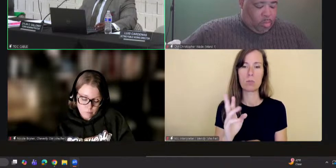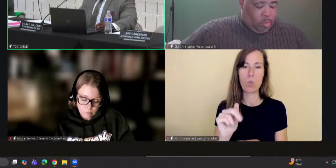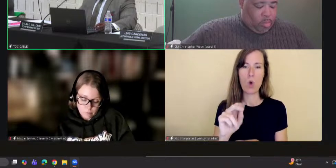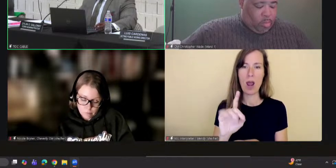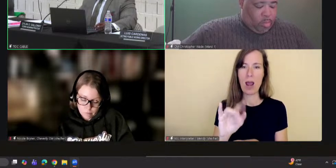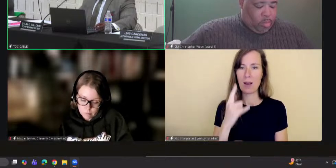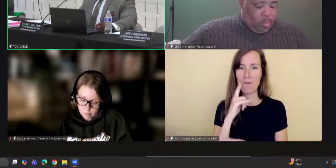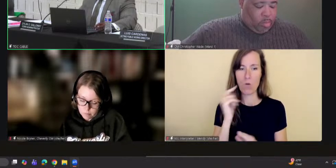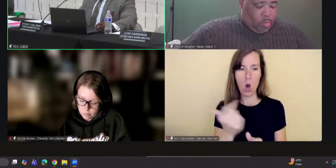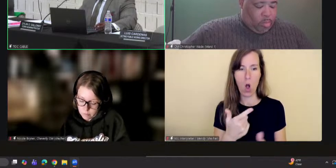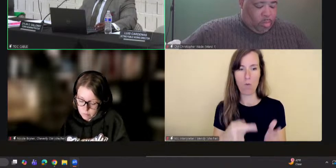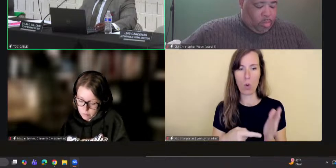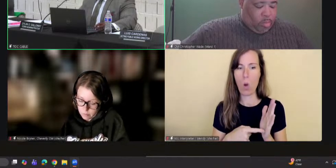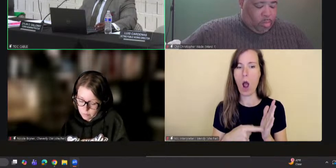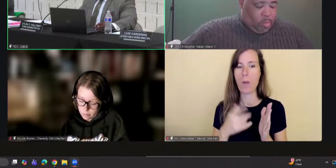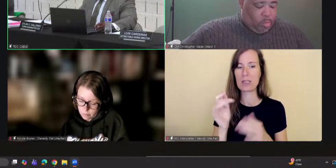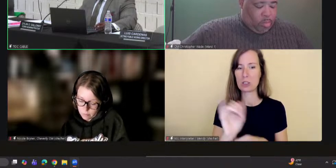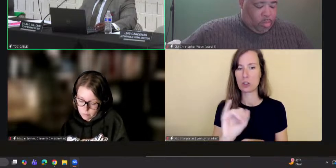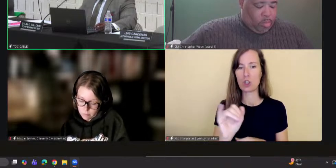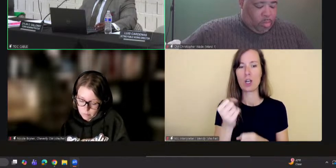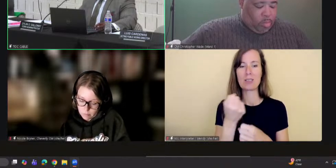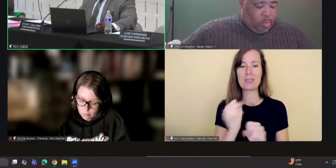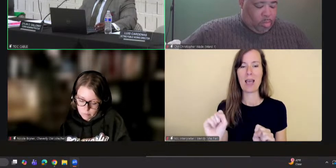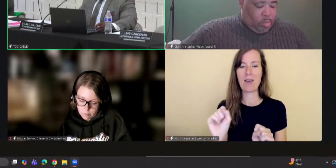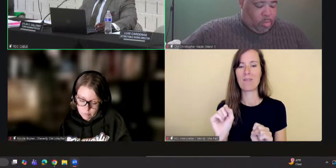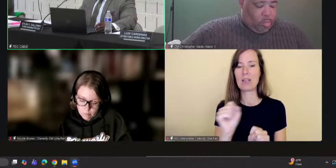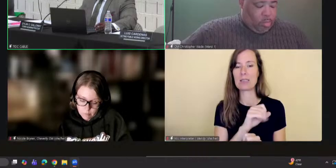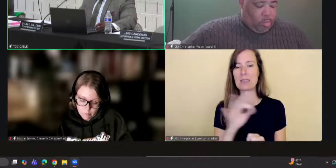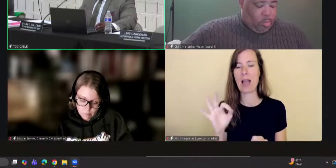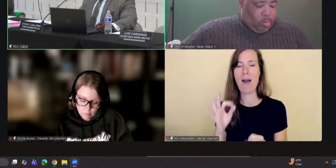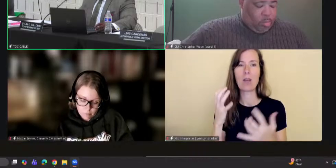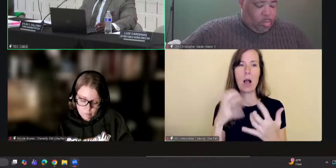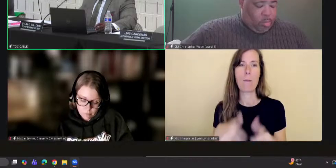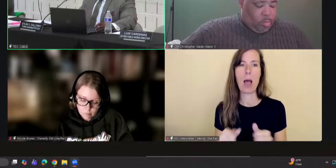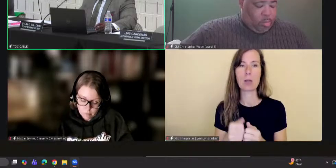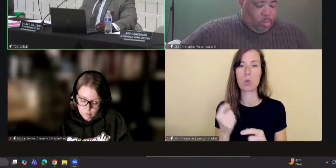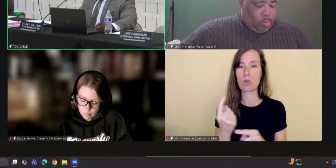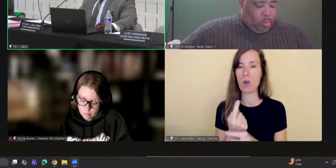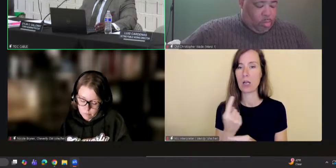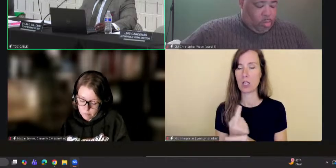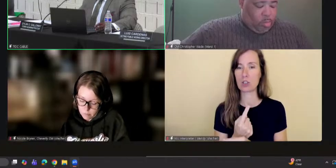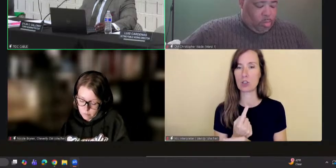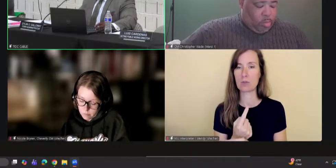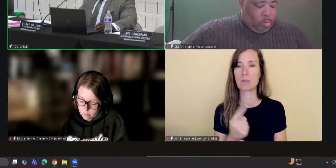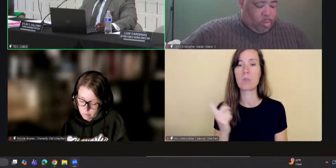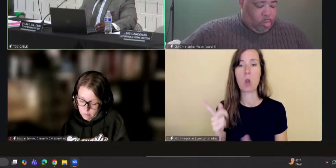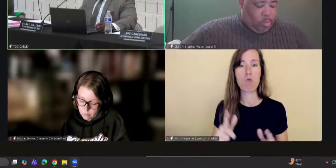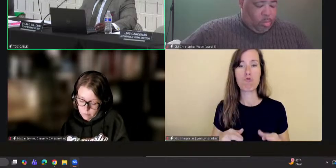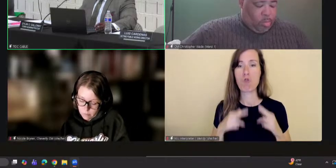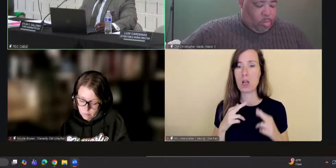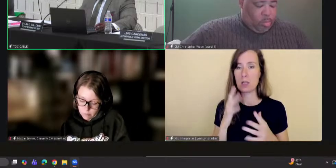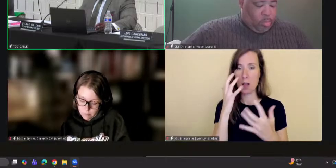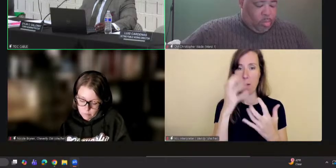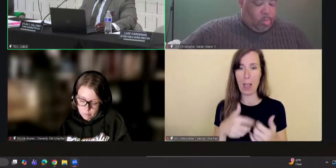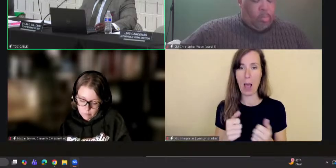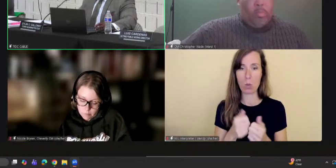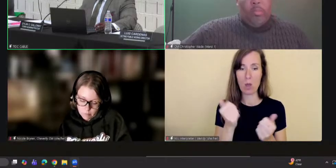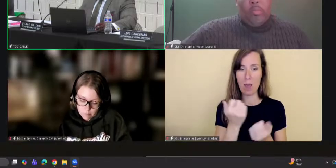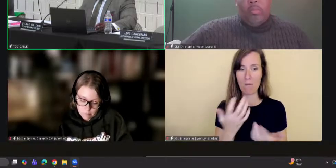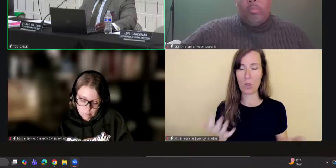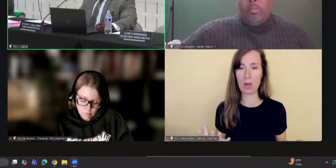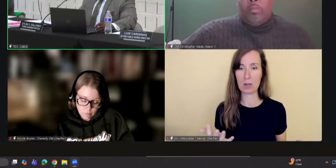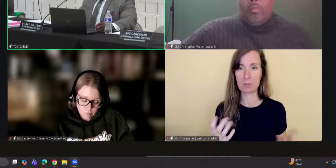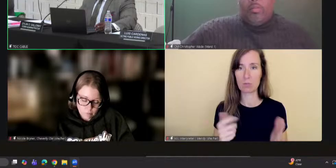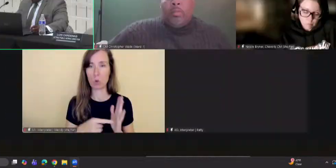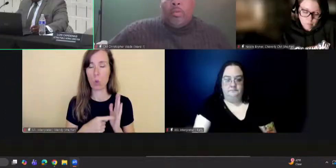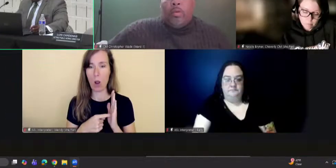and compliance with regulations. The resident complied with all requirements. Special event